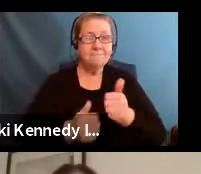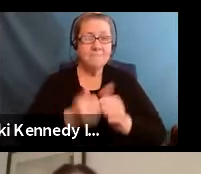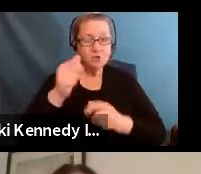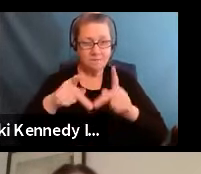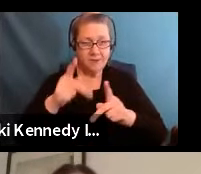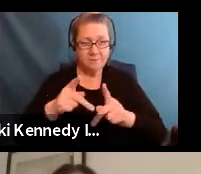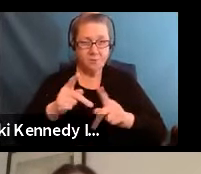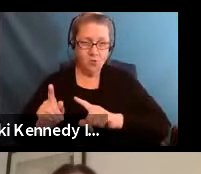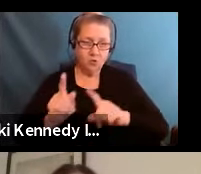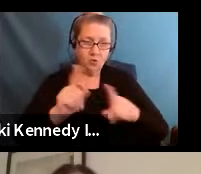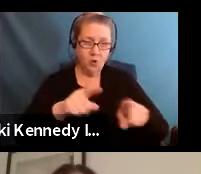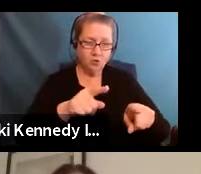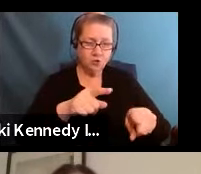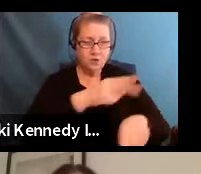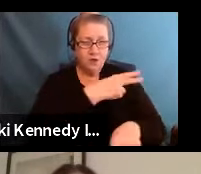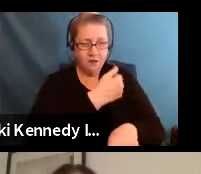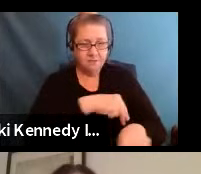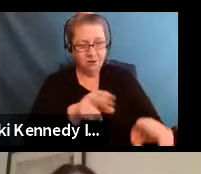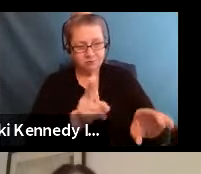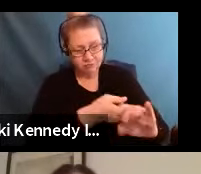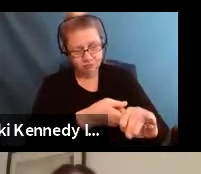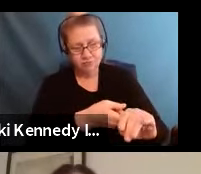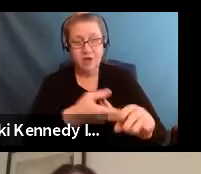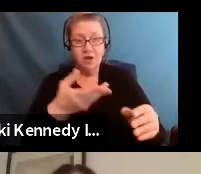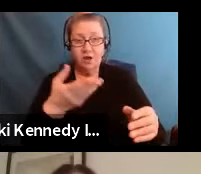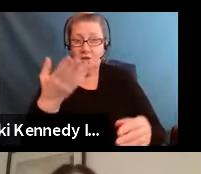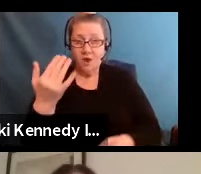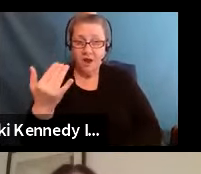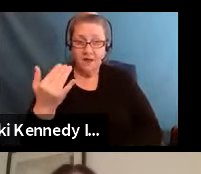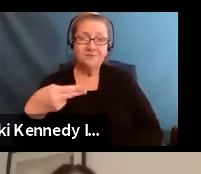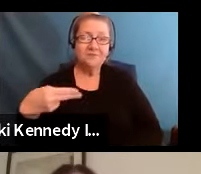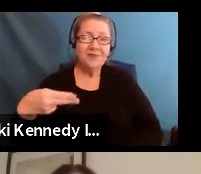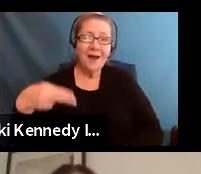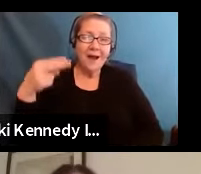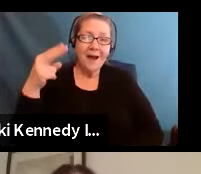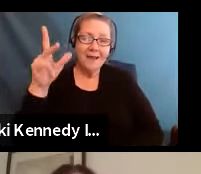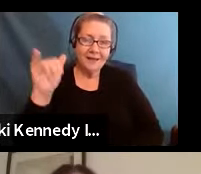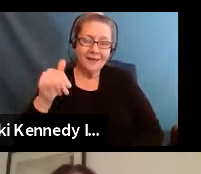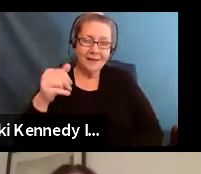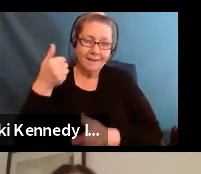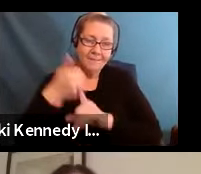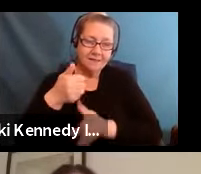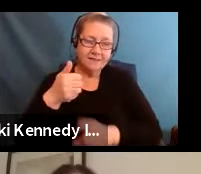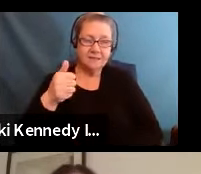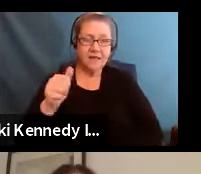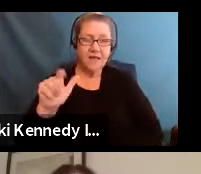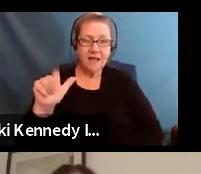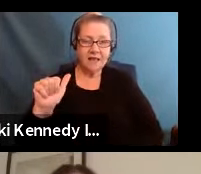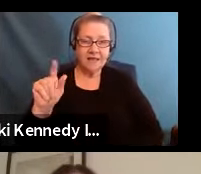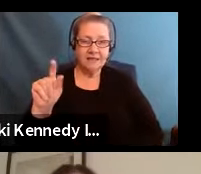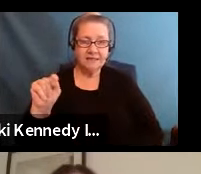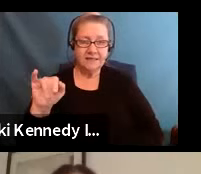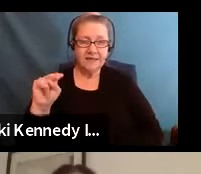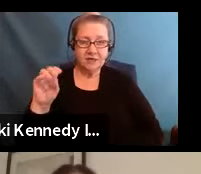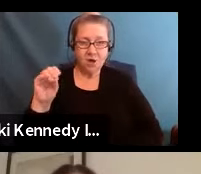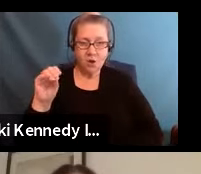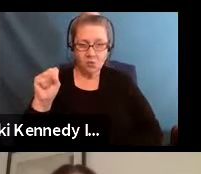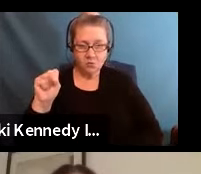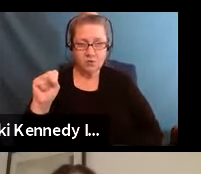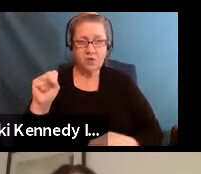are people who are highly impacted. So primarily Latinos, African Americans, low income, persons from the